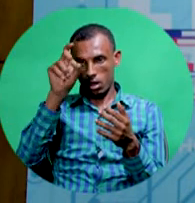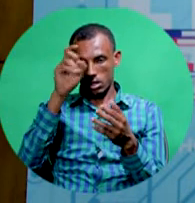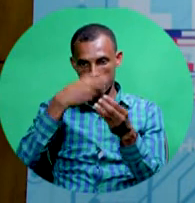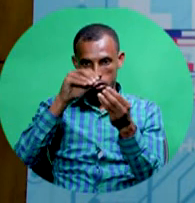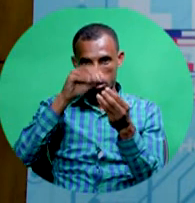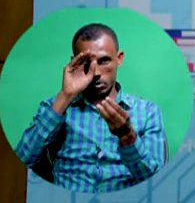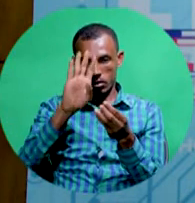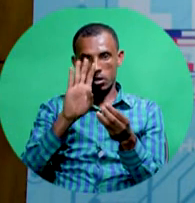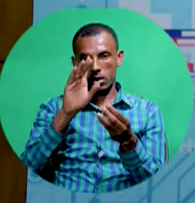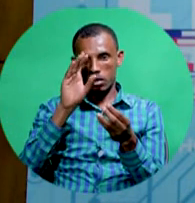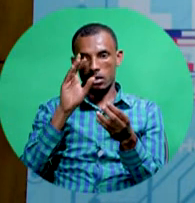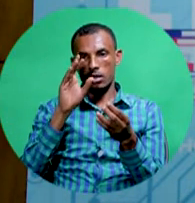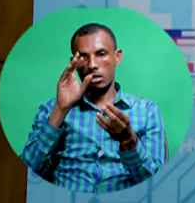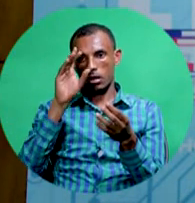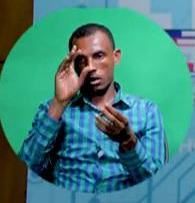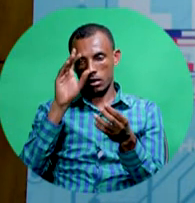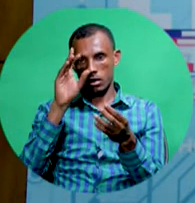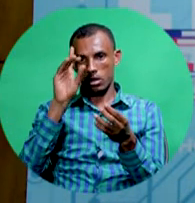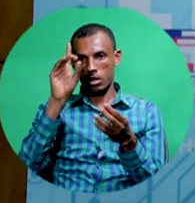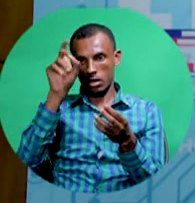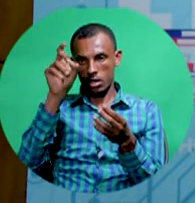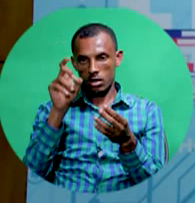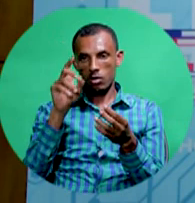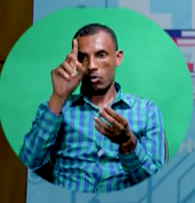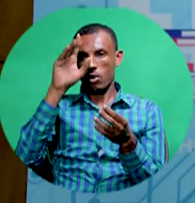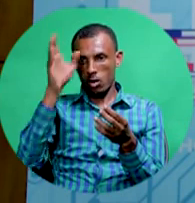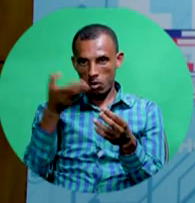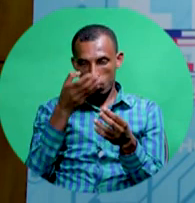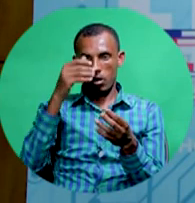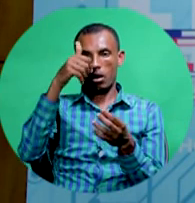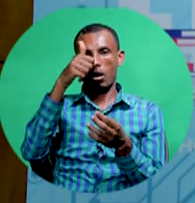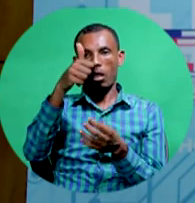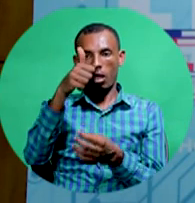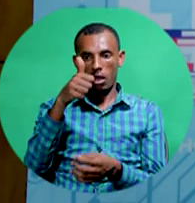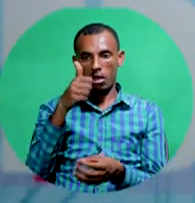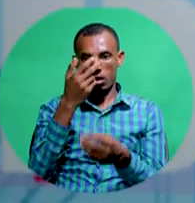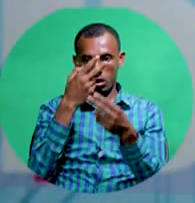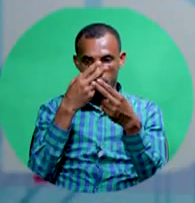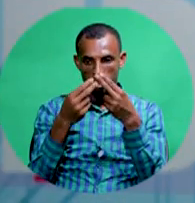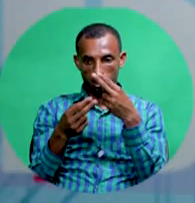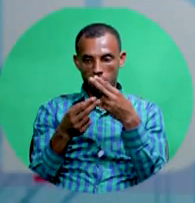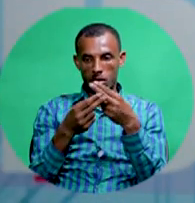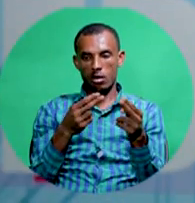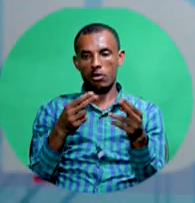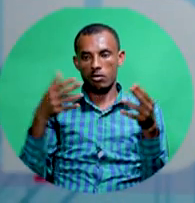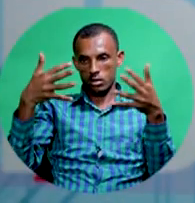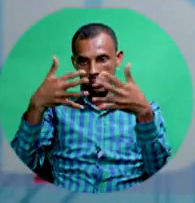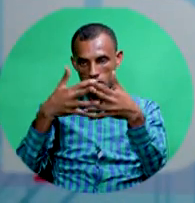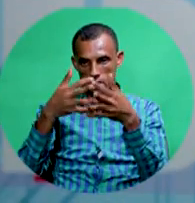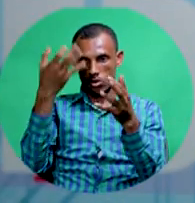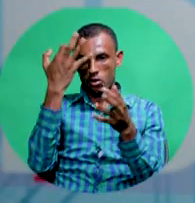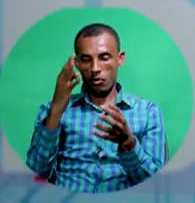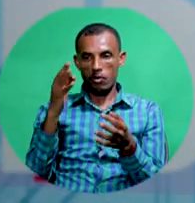b dx. We said this one is 1 over a times the integration